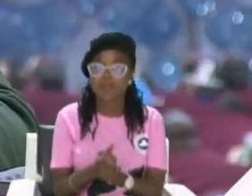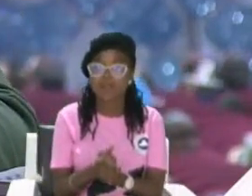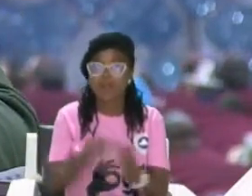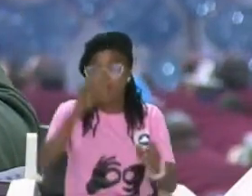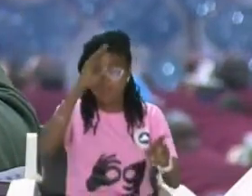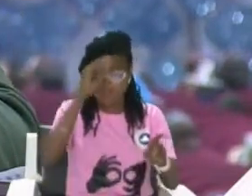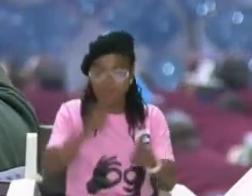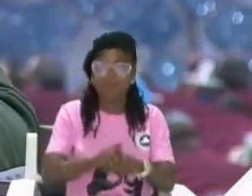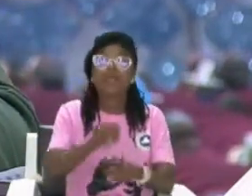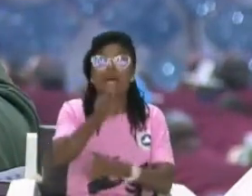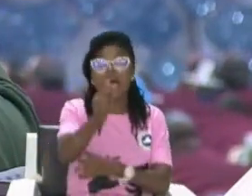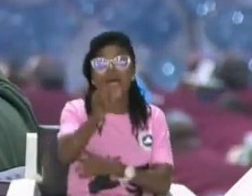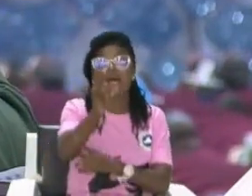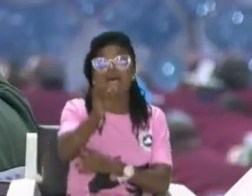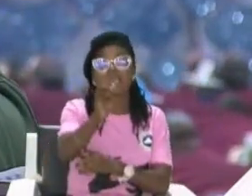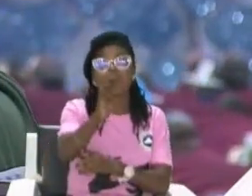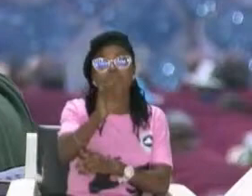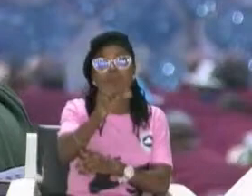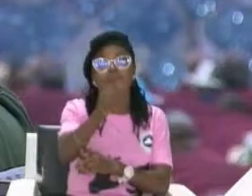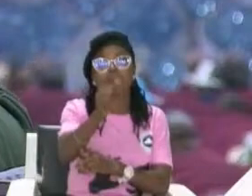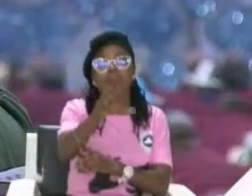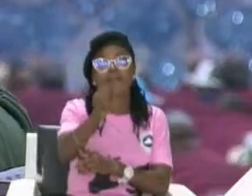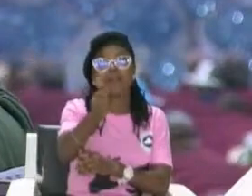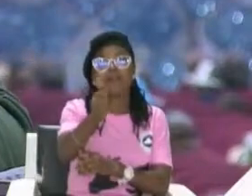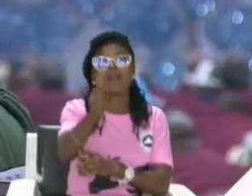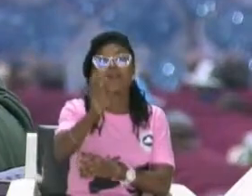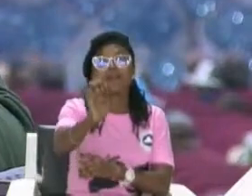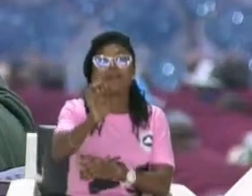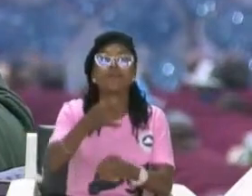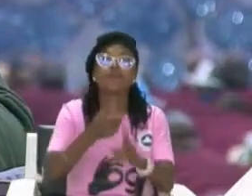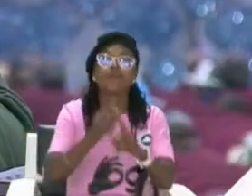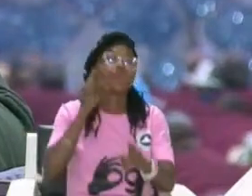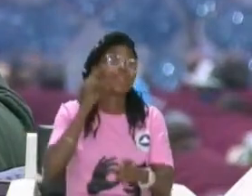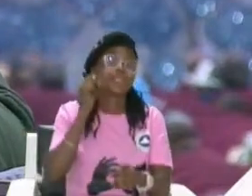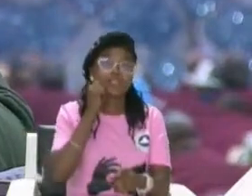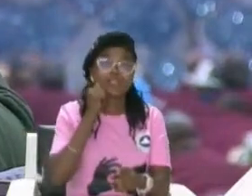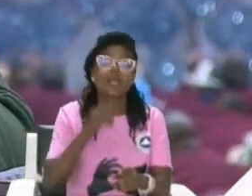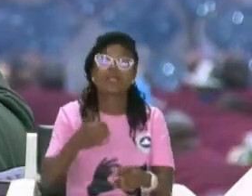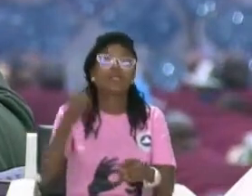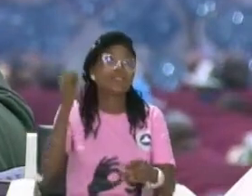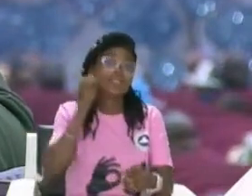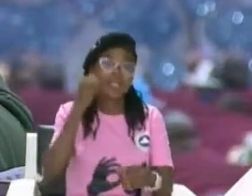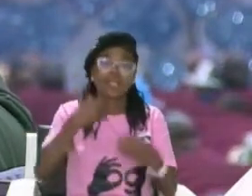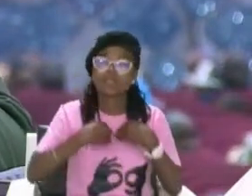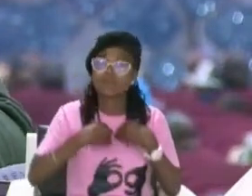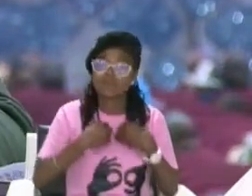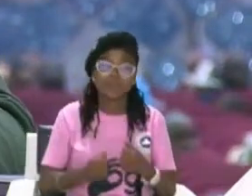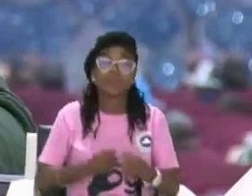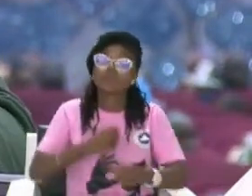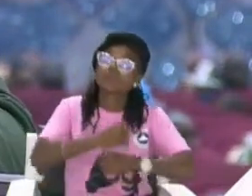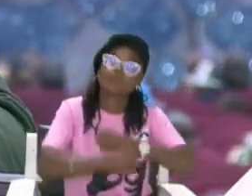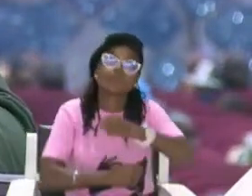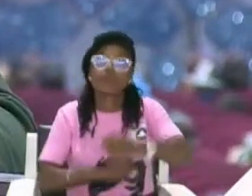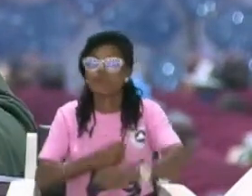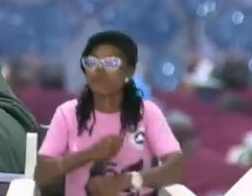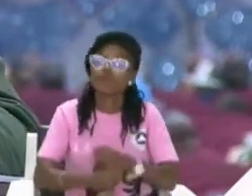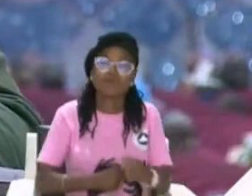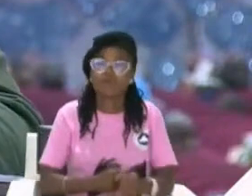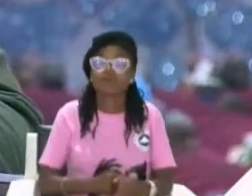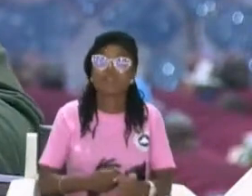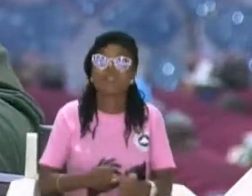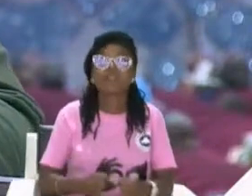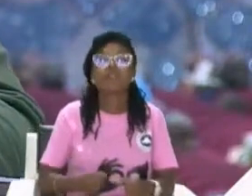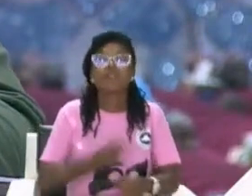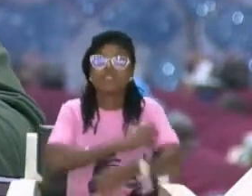Brother Adebowale Emmanuel from Nigeria had been suffering itching on his body without any